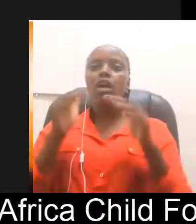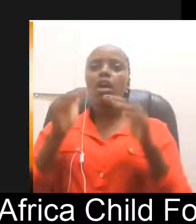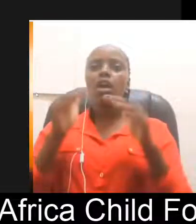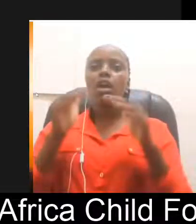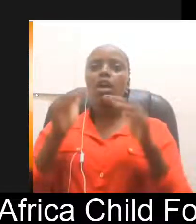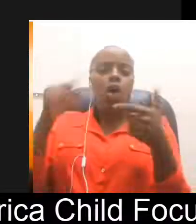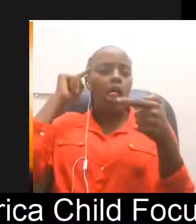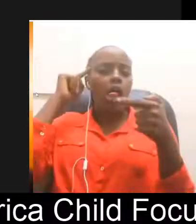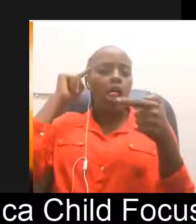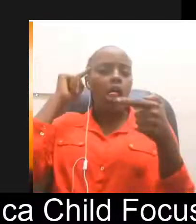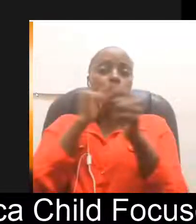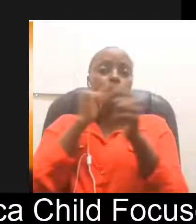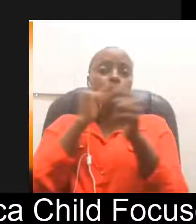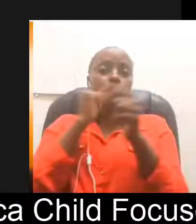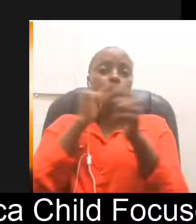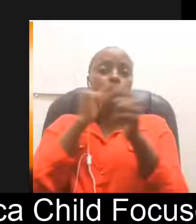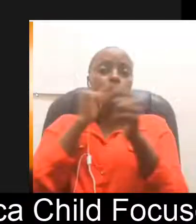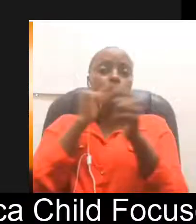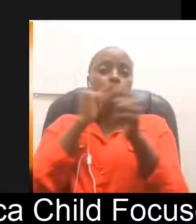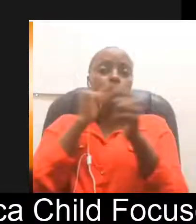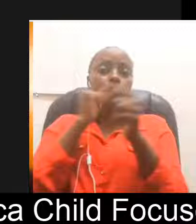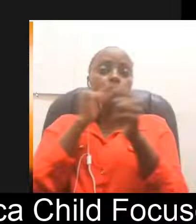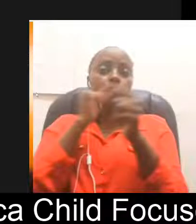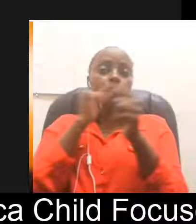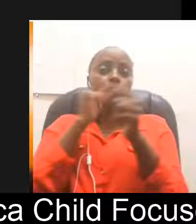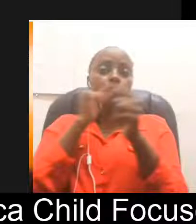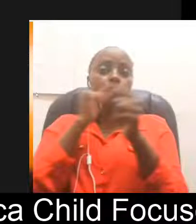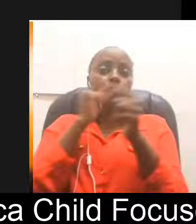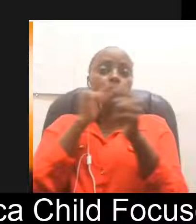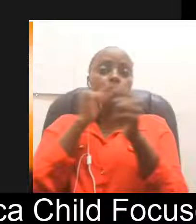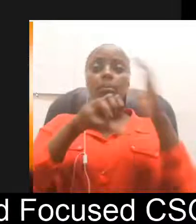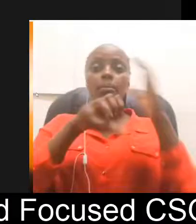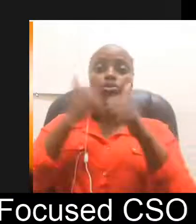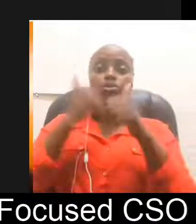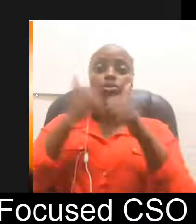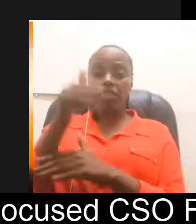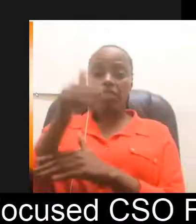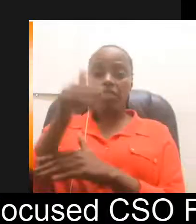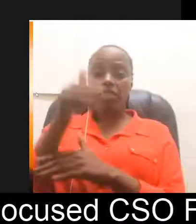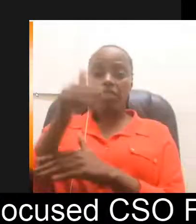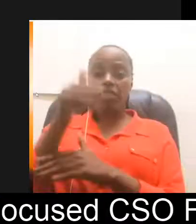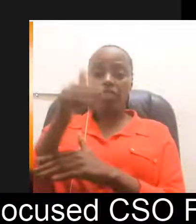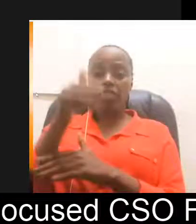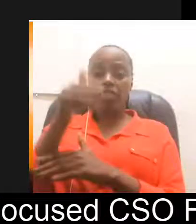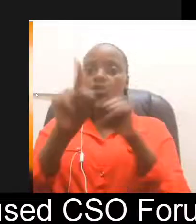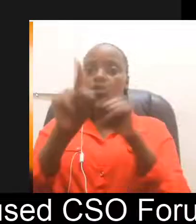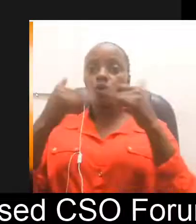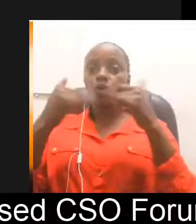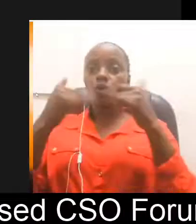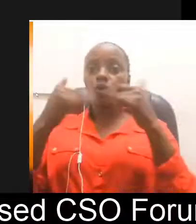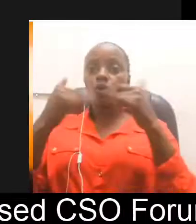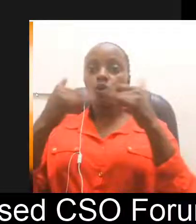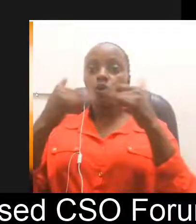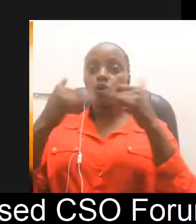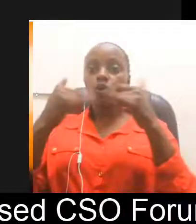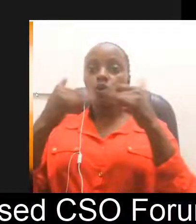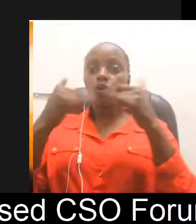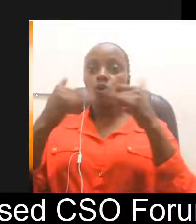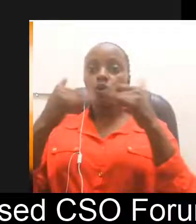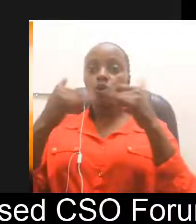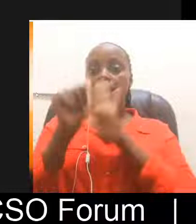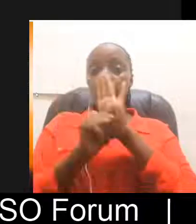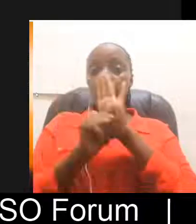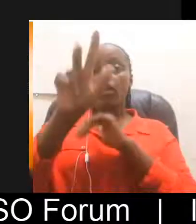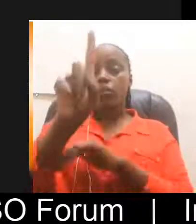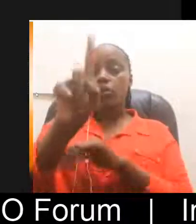intended to work together at implementing the gaps that were there. We have also been implementing the